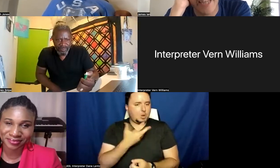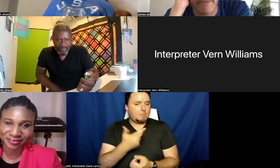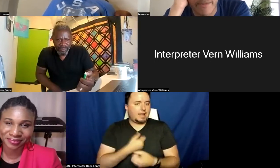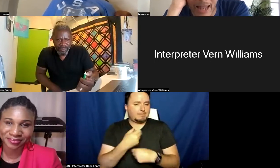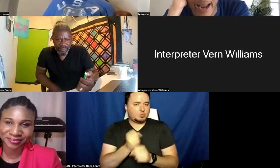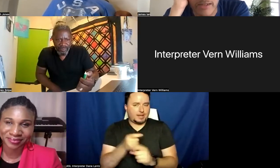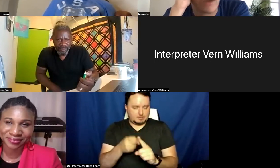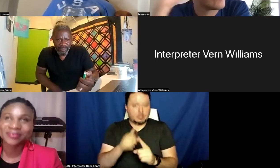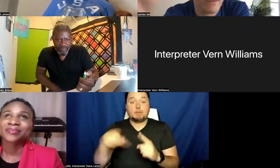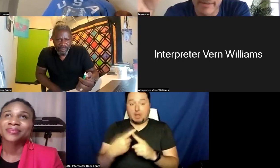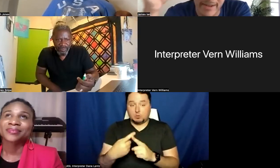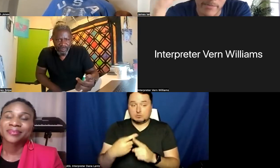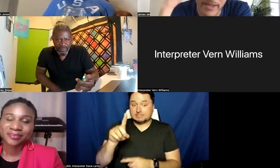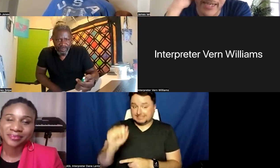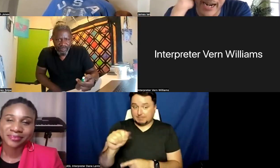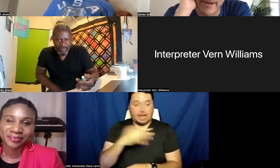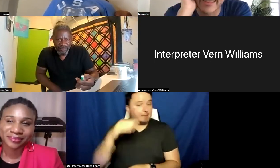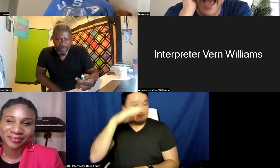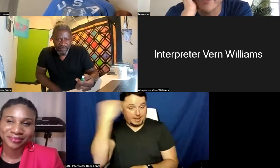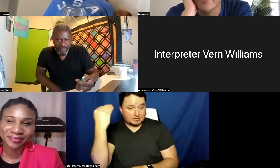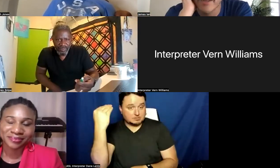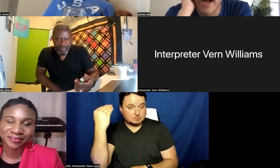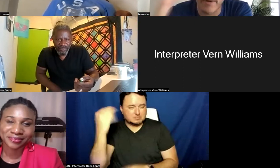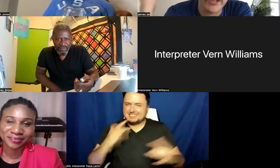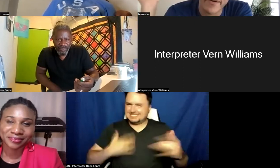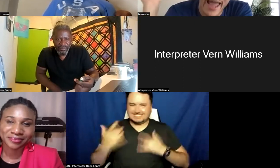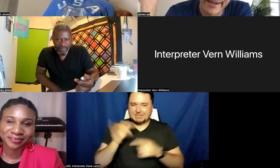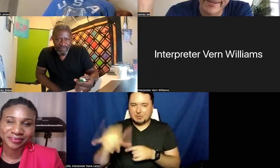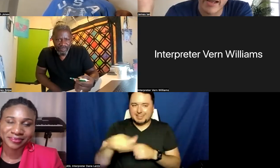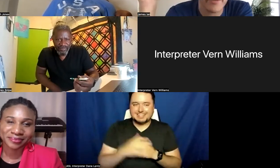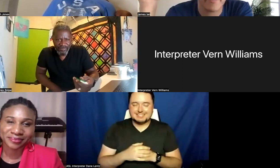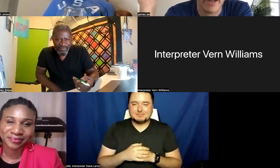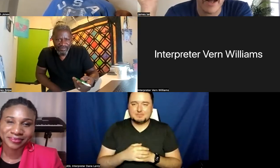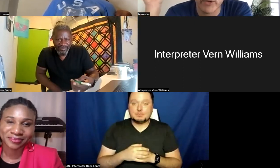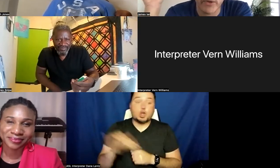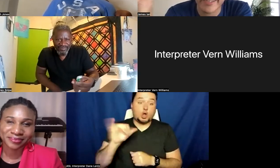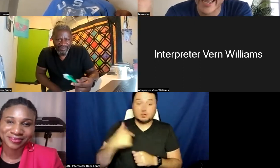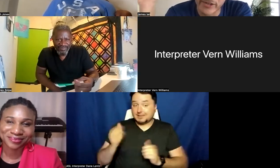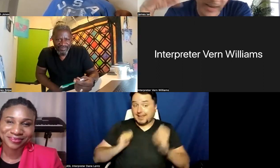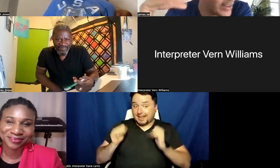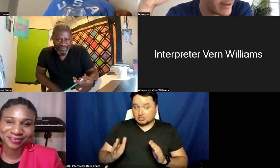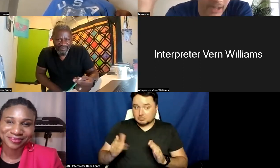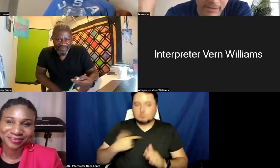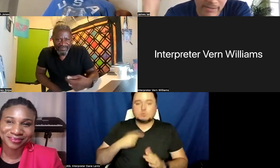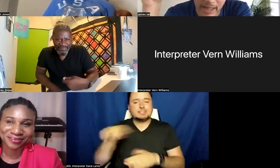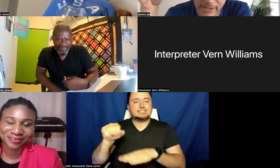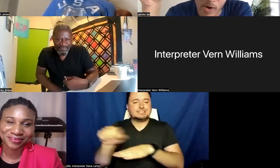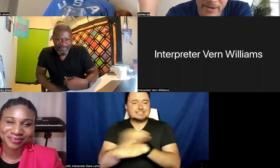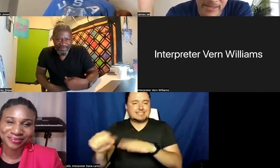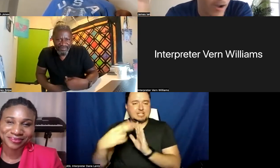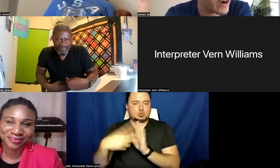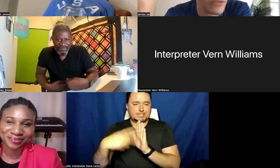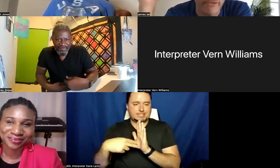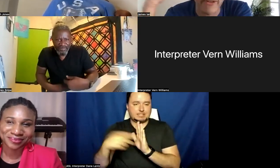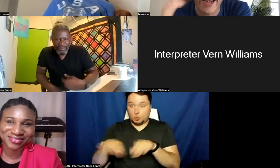being disabled and Black. So I'm really excited about that. I'm also an actor, so I'm doing a stage reading that's